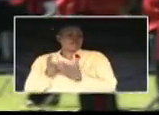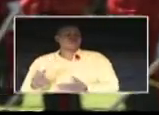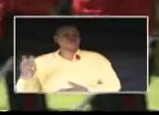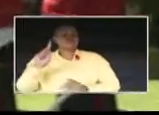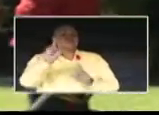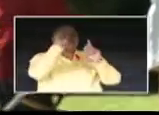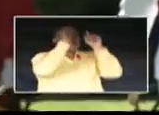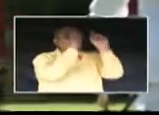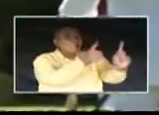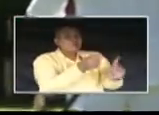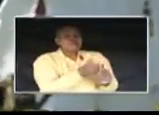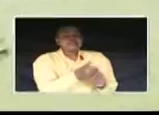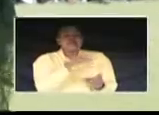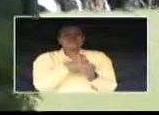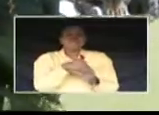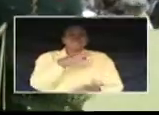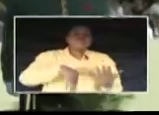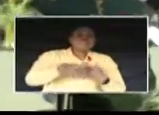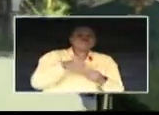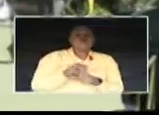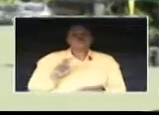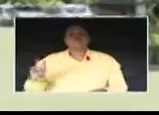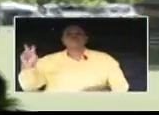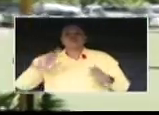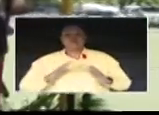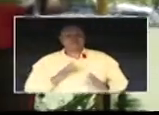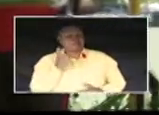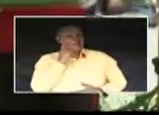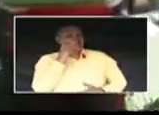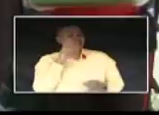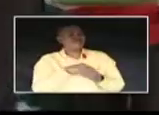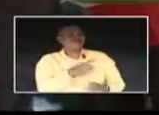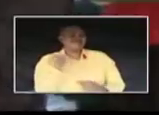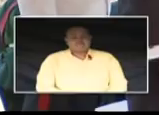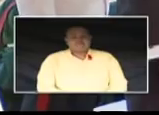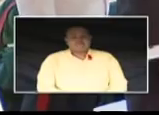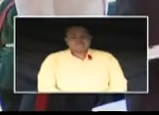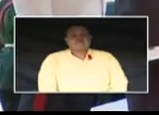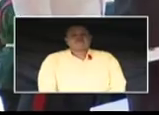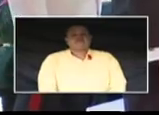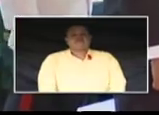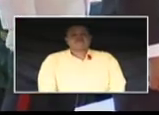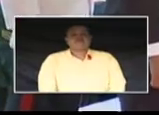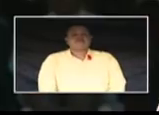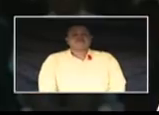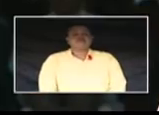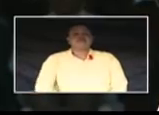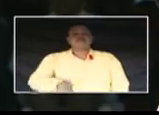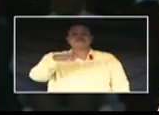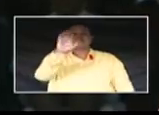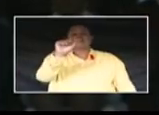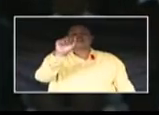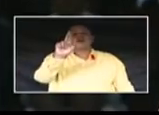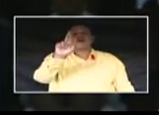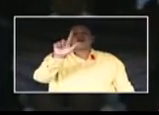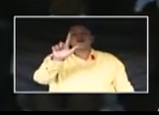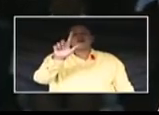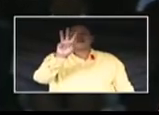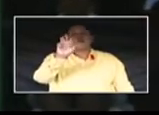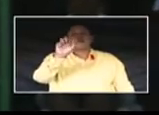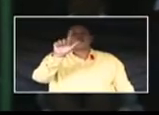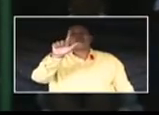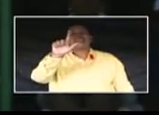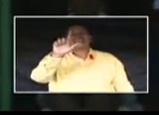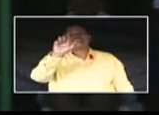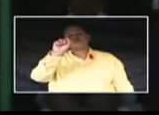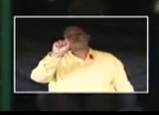Jamaica. His association with the tourism sector spans over 45. Mr. Earl Wesley Adolph